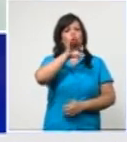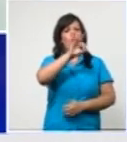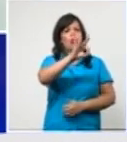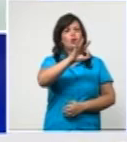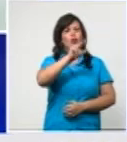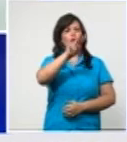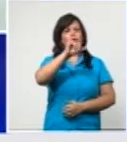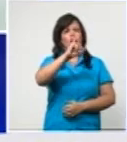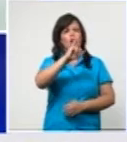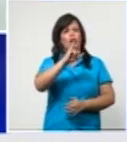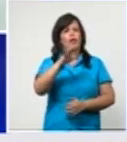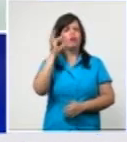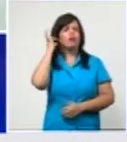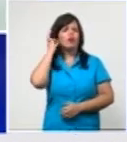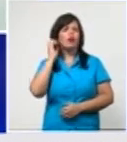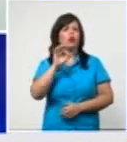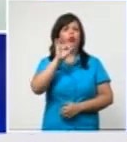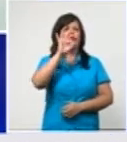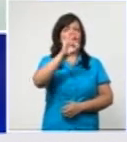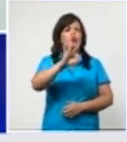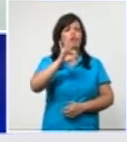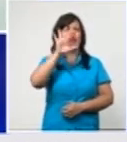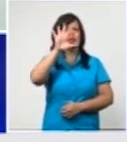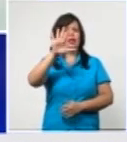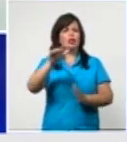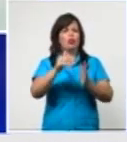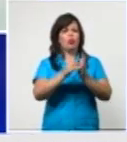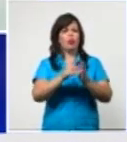the number got to 3 million.